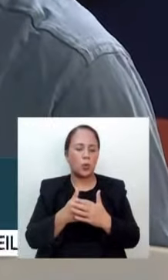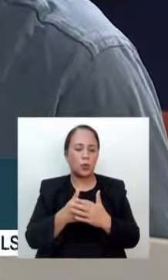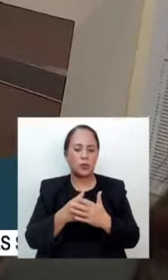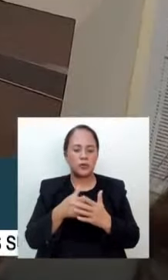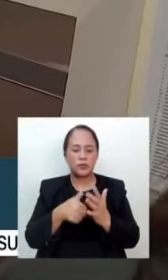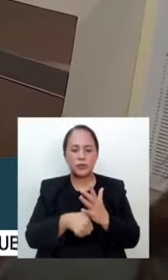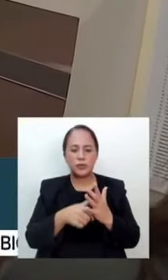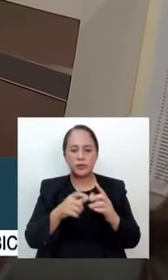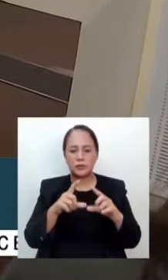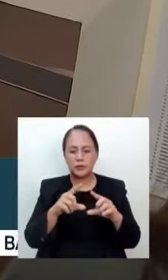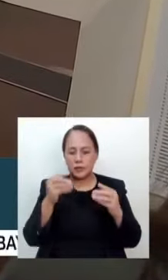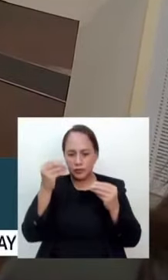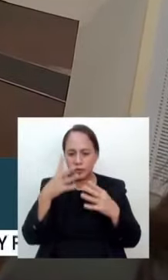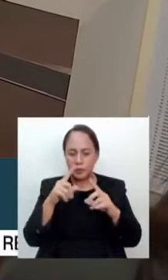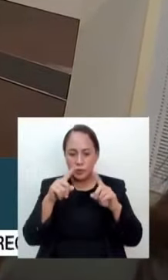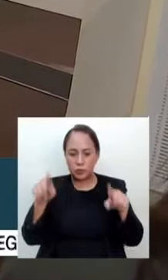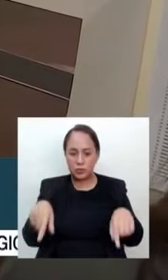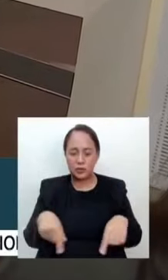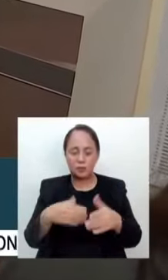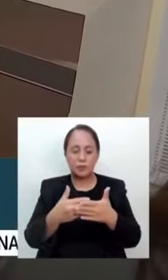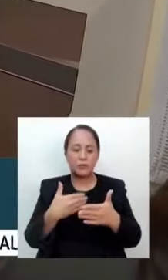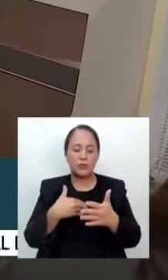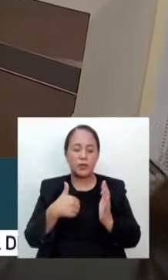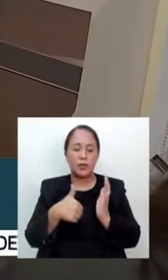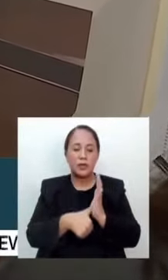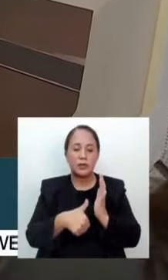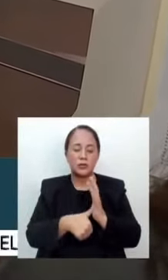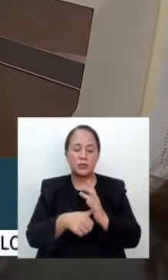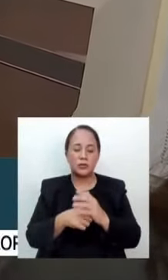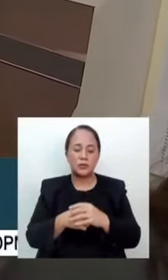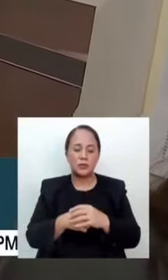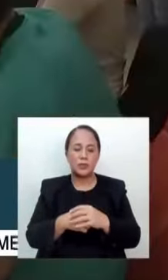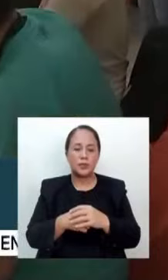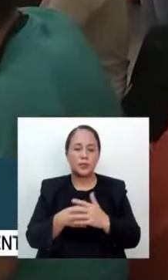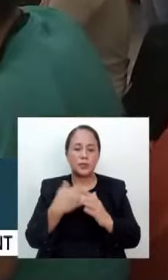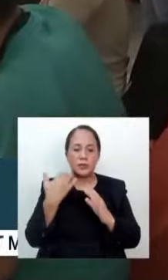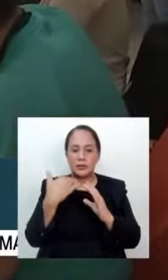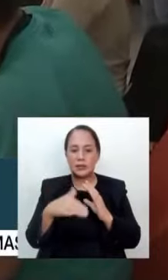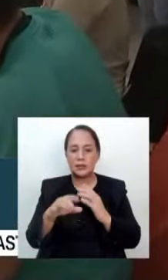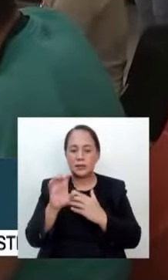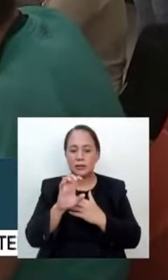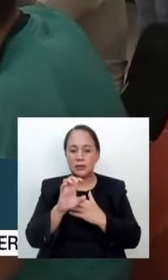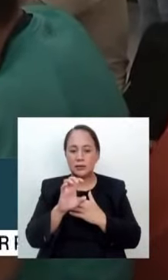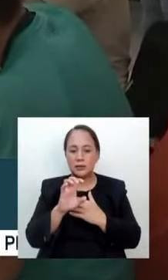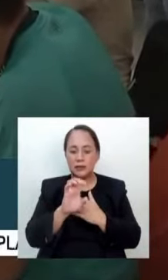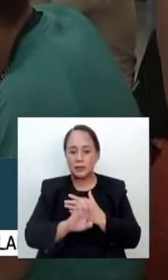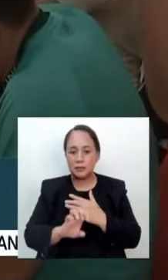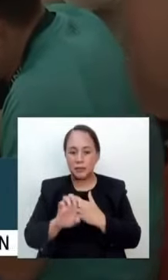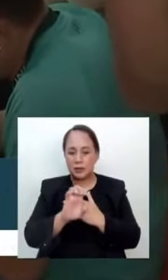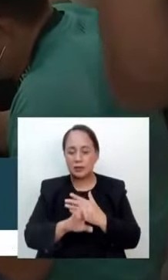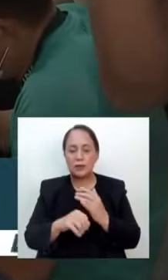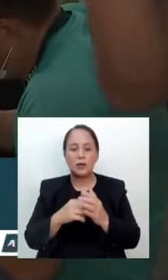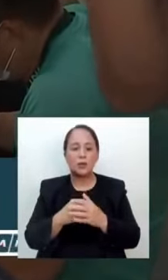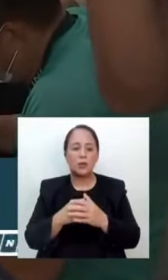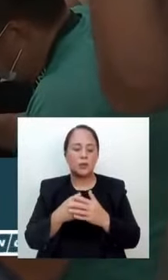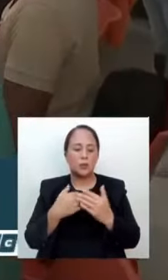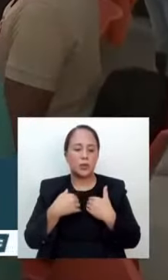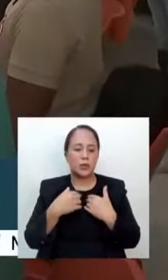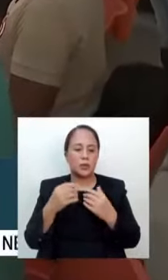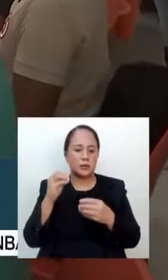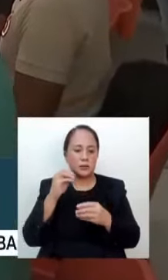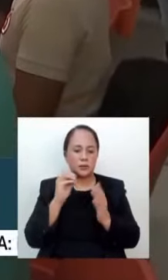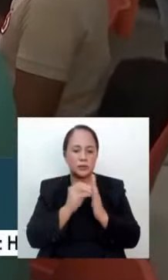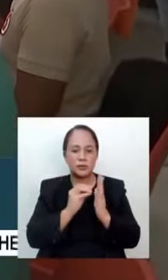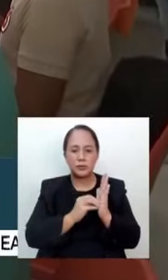voter information sheet before election day. It's going to be sent by snail mail. And it will contain your